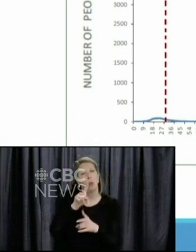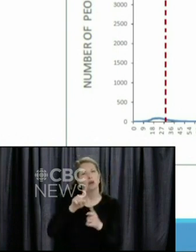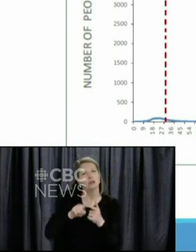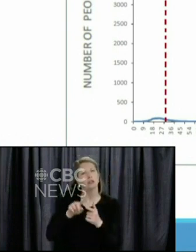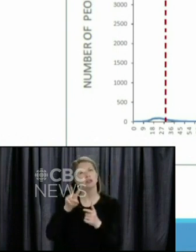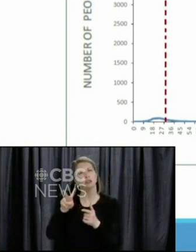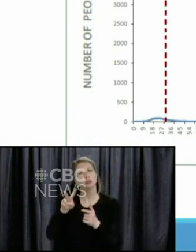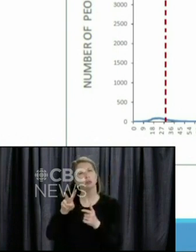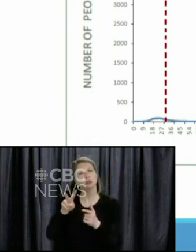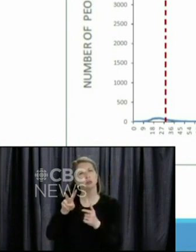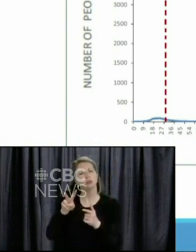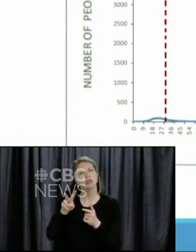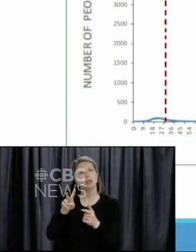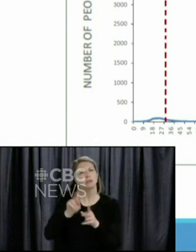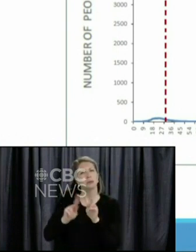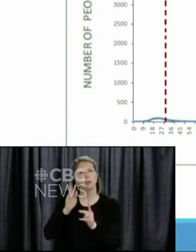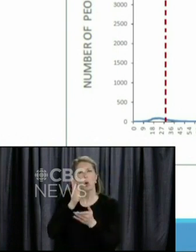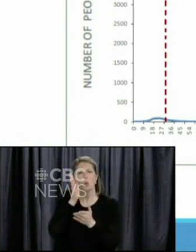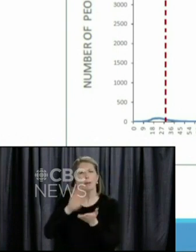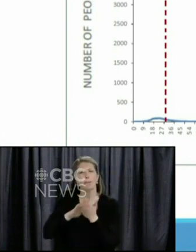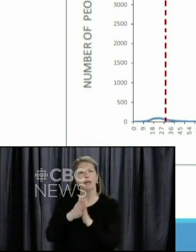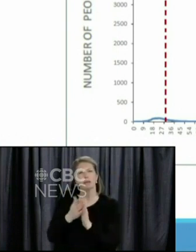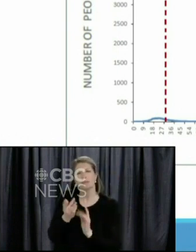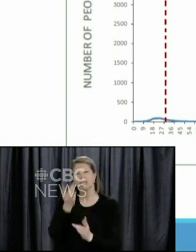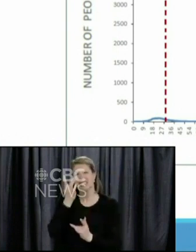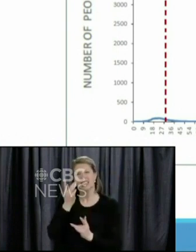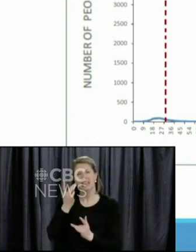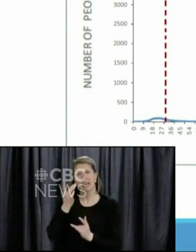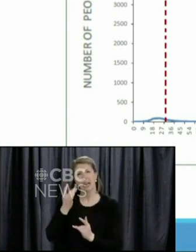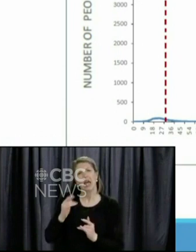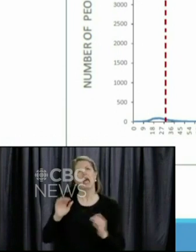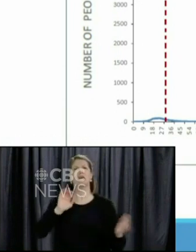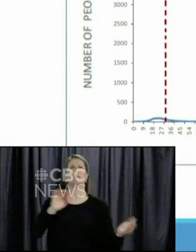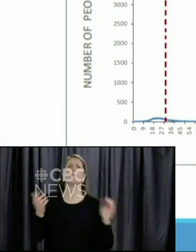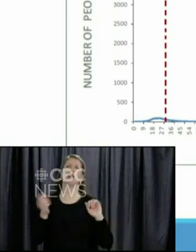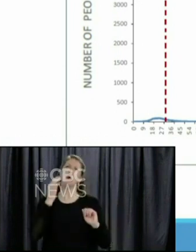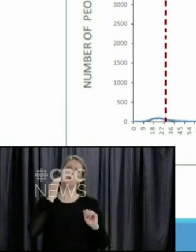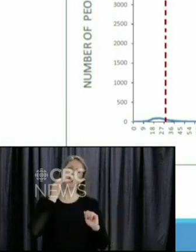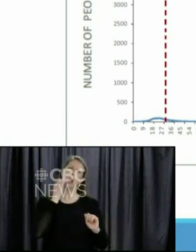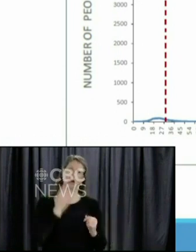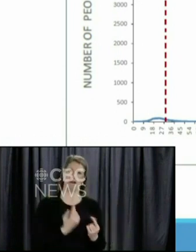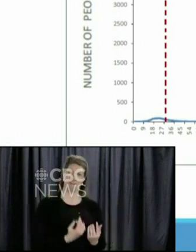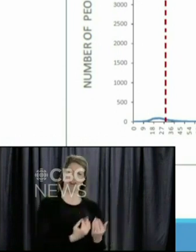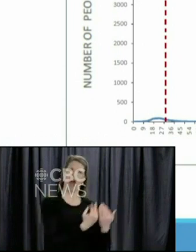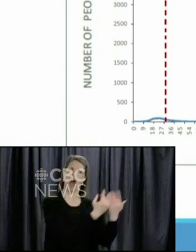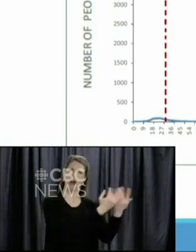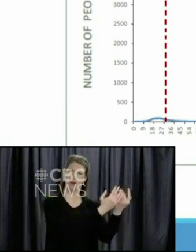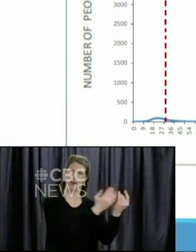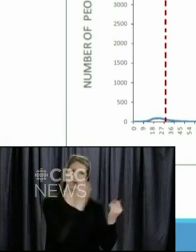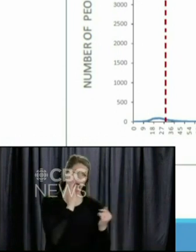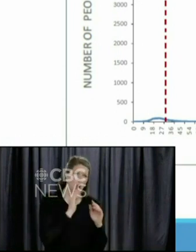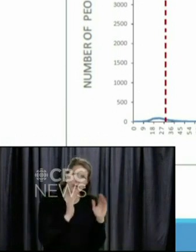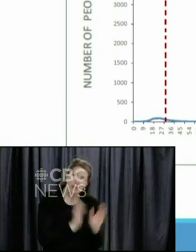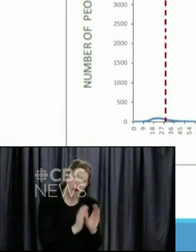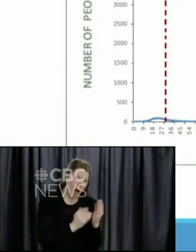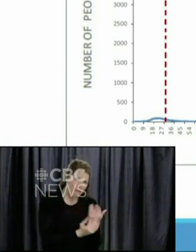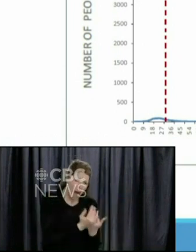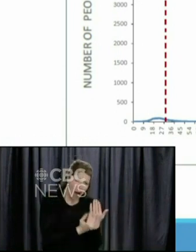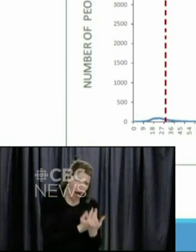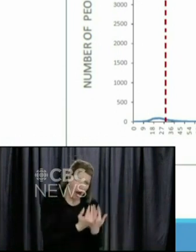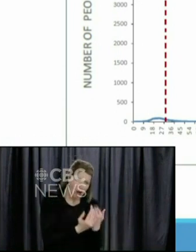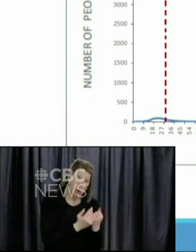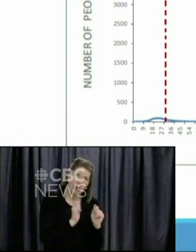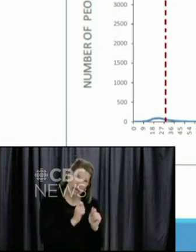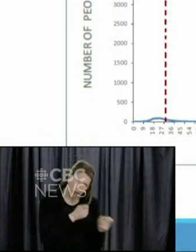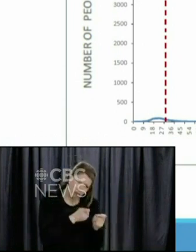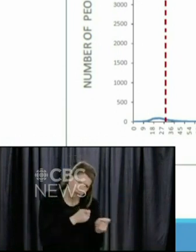Think of the wildfires in California and how hard it was to extinguish it when it actually started. So we must do everything to try to